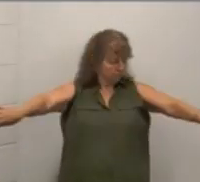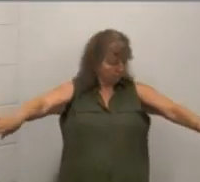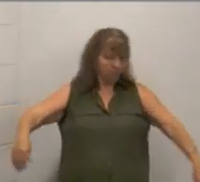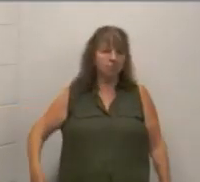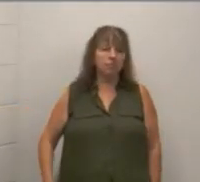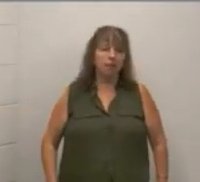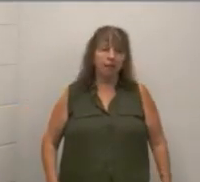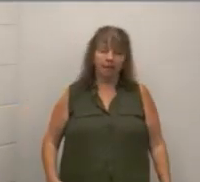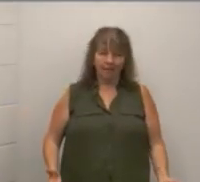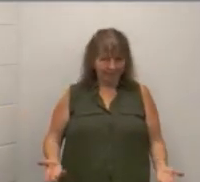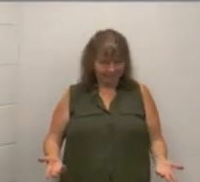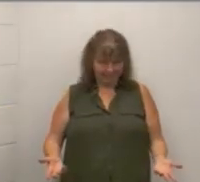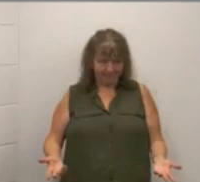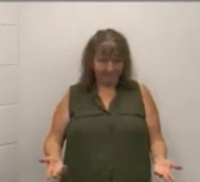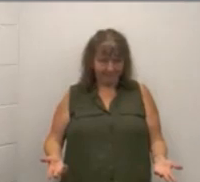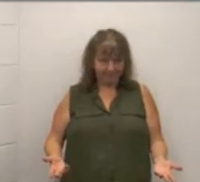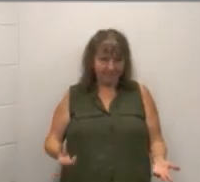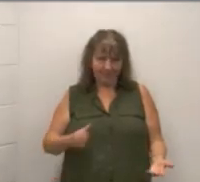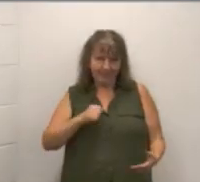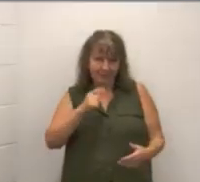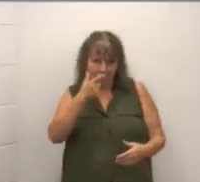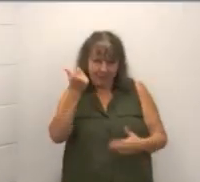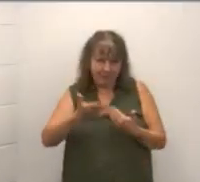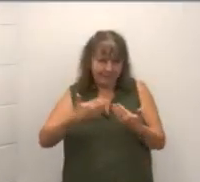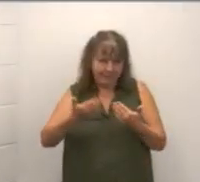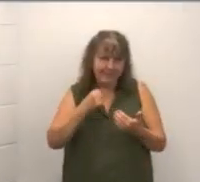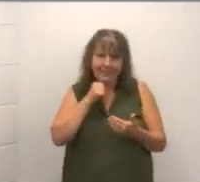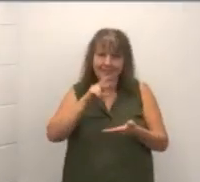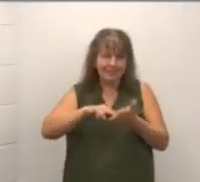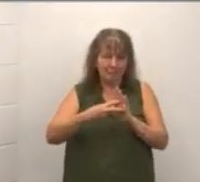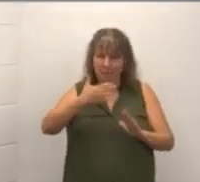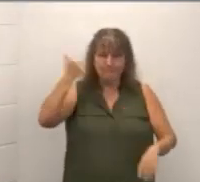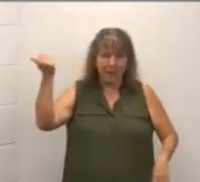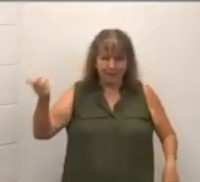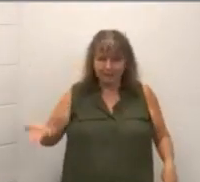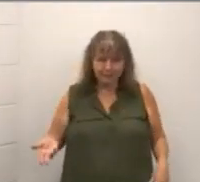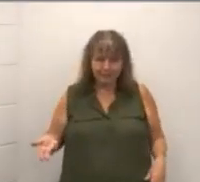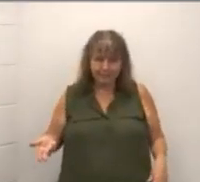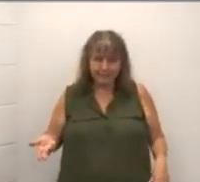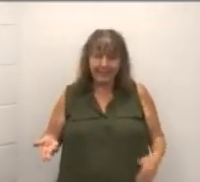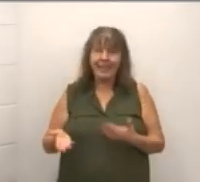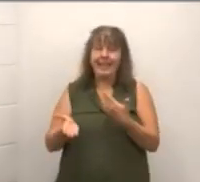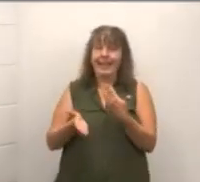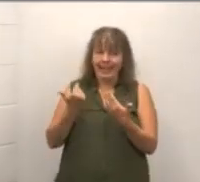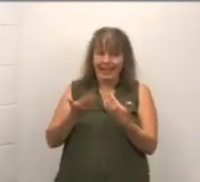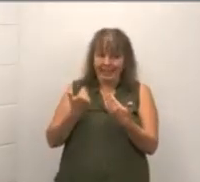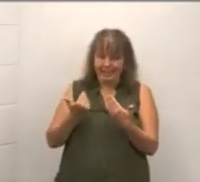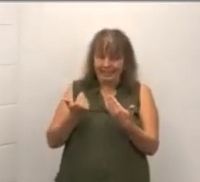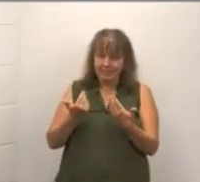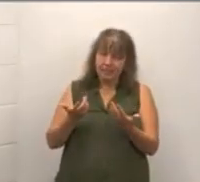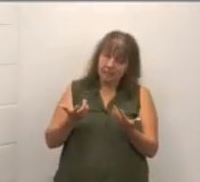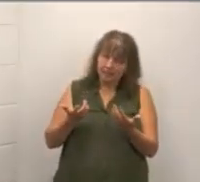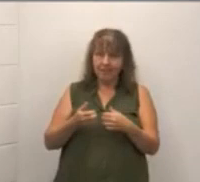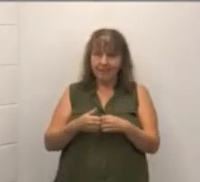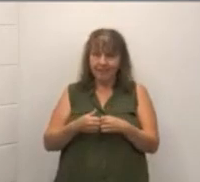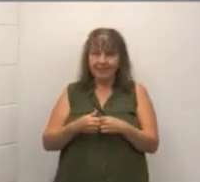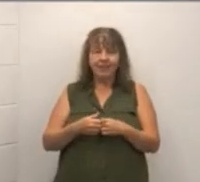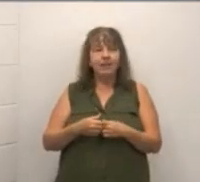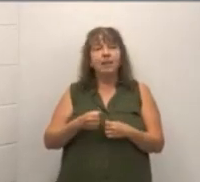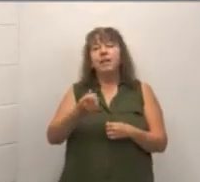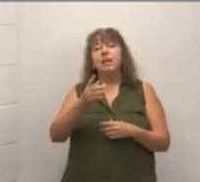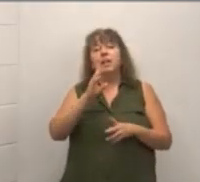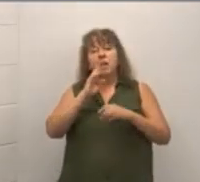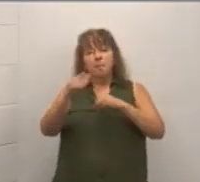been the district that says, let's take the easy way. Rather, what do we feel is best for students? As far as additional